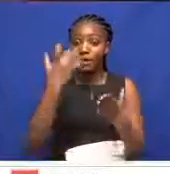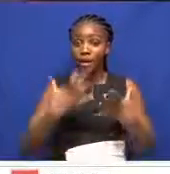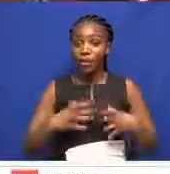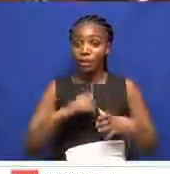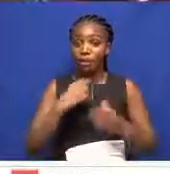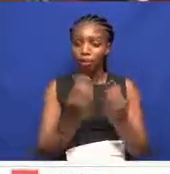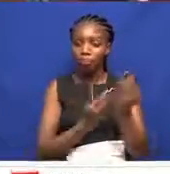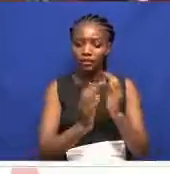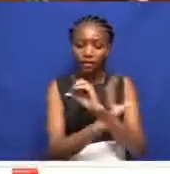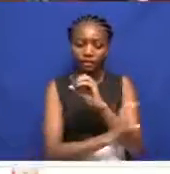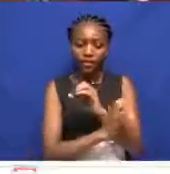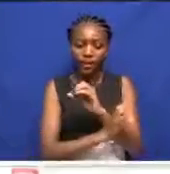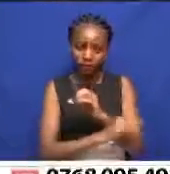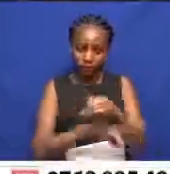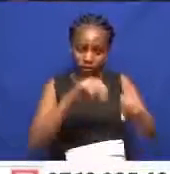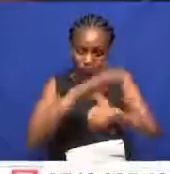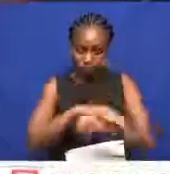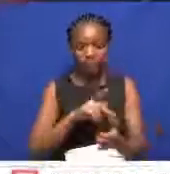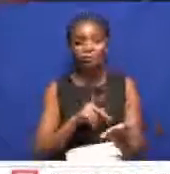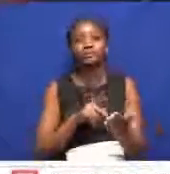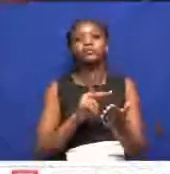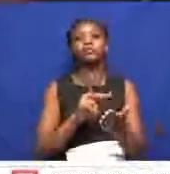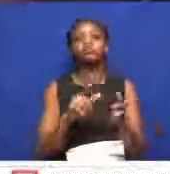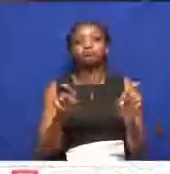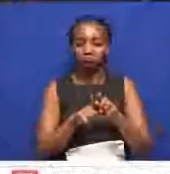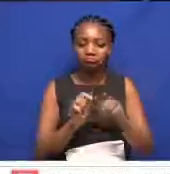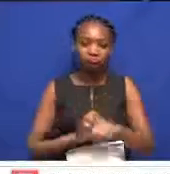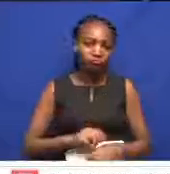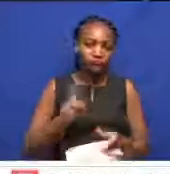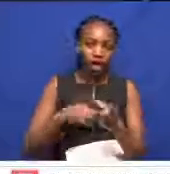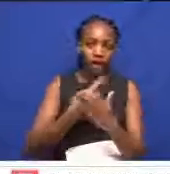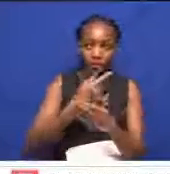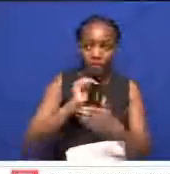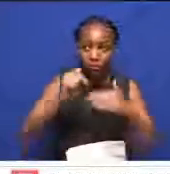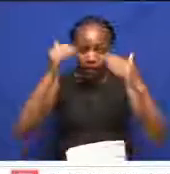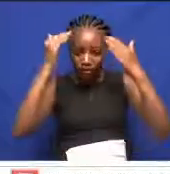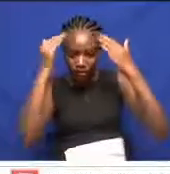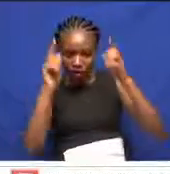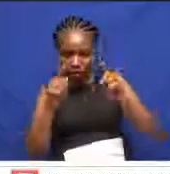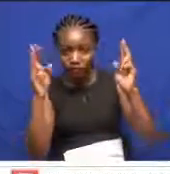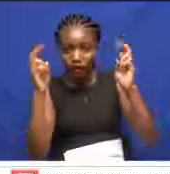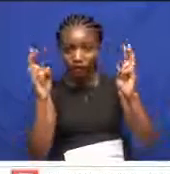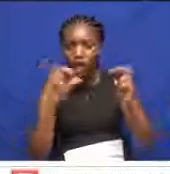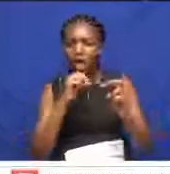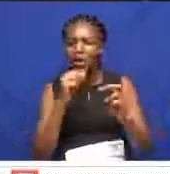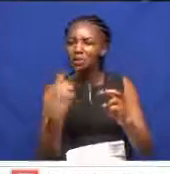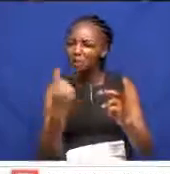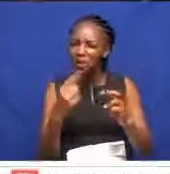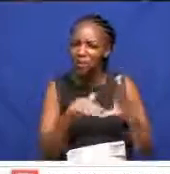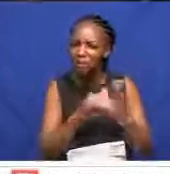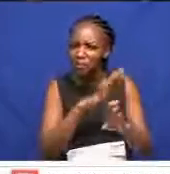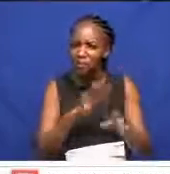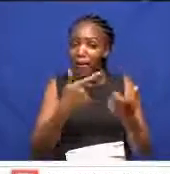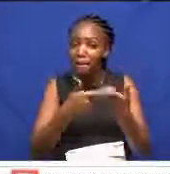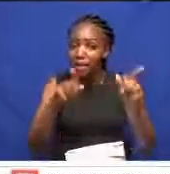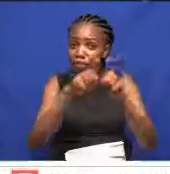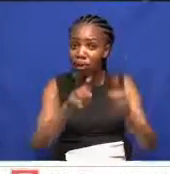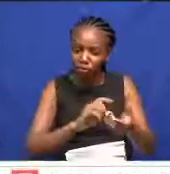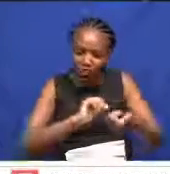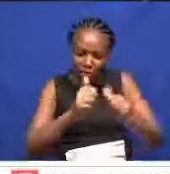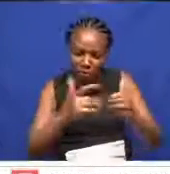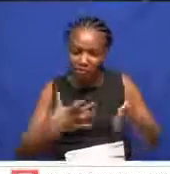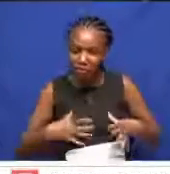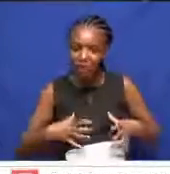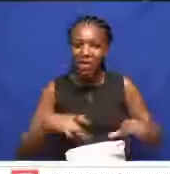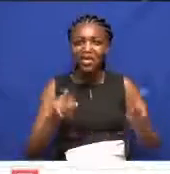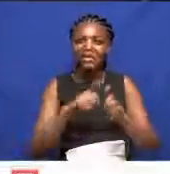nation to be paid as well. And this is something we need to look at, not just for members of parliament, but even from the sports people, from all